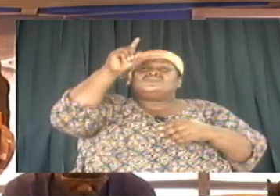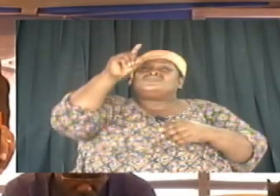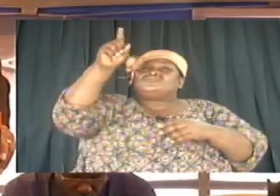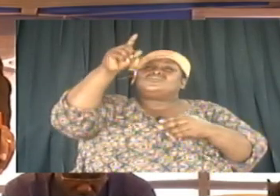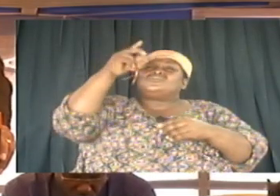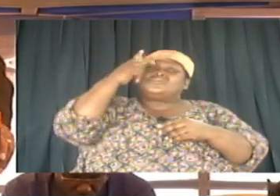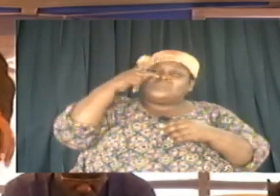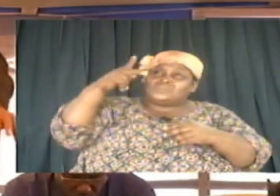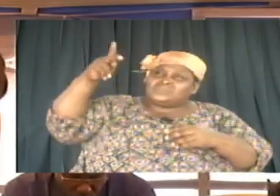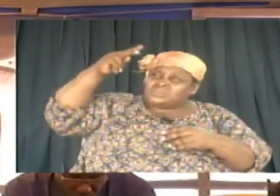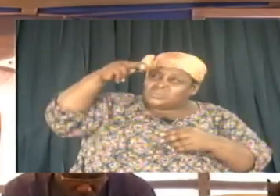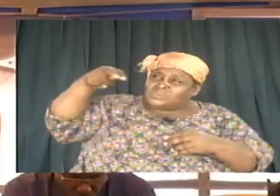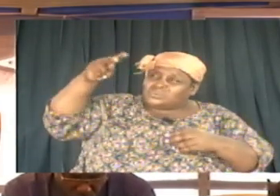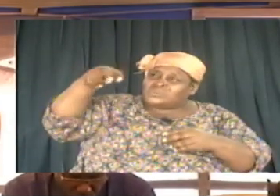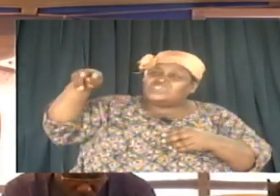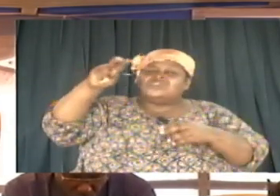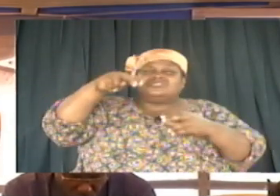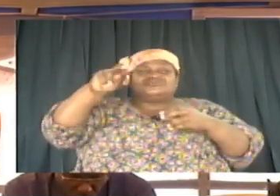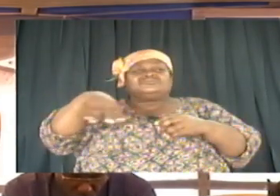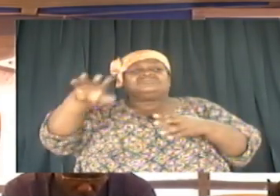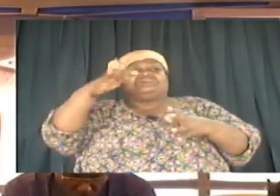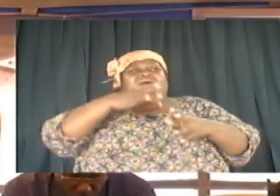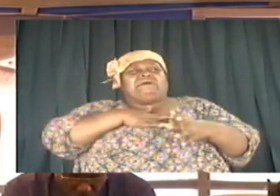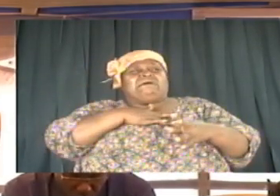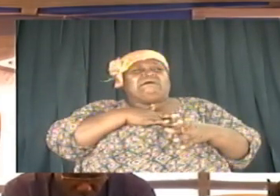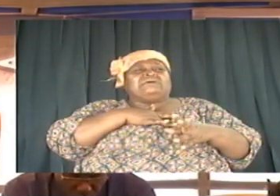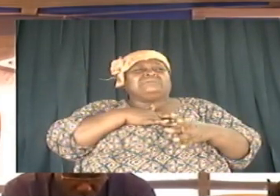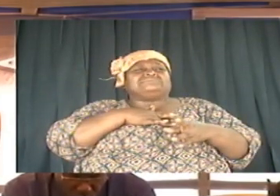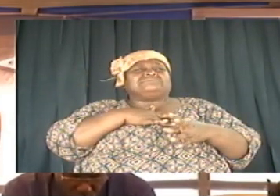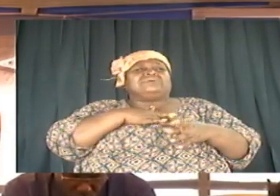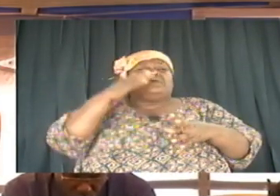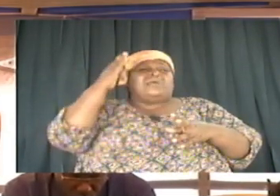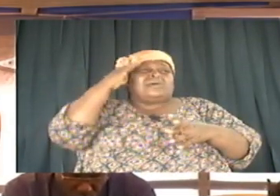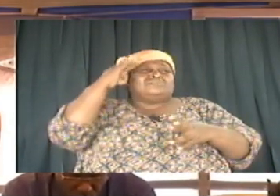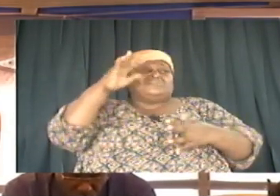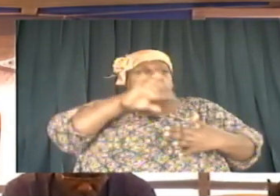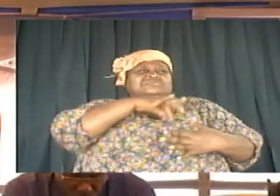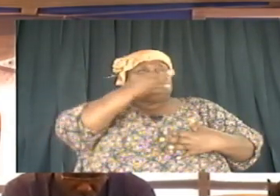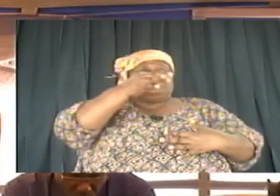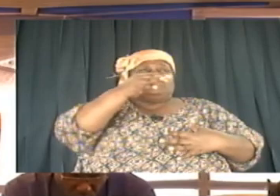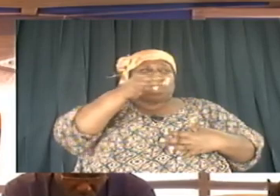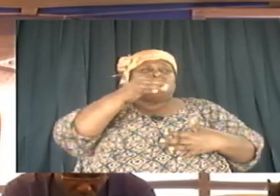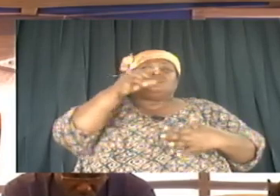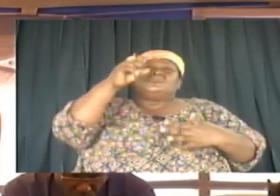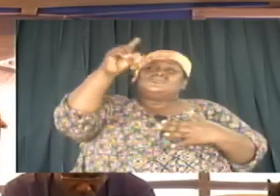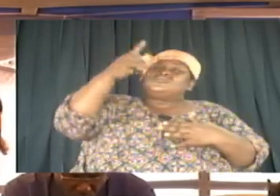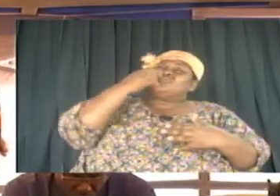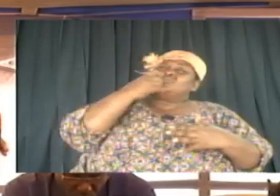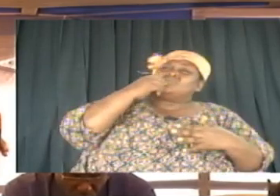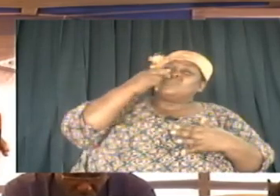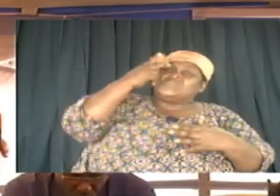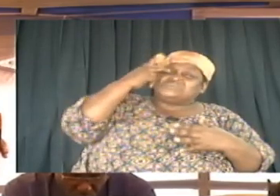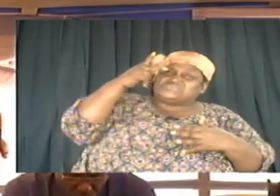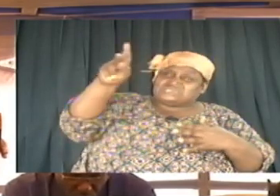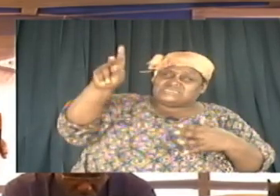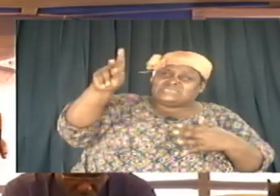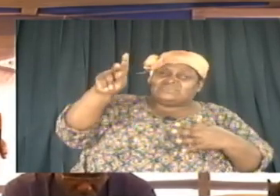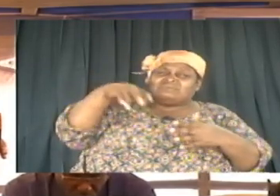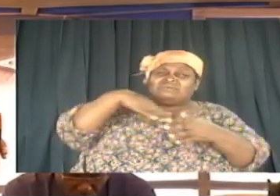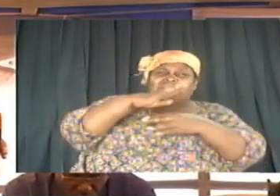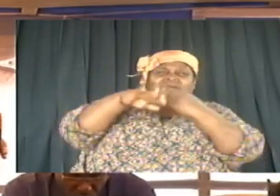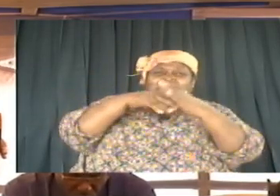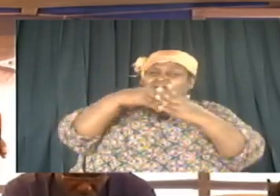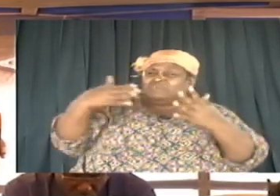the hearts and try the reins, you who see all motives